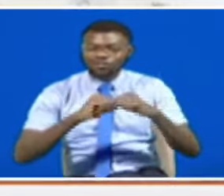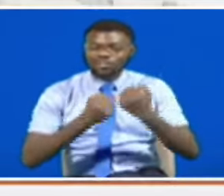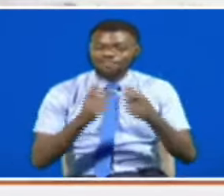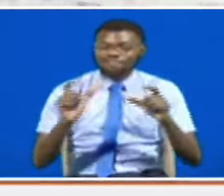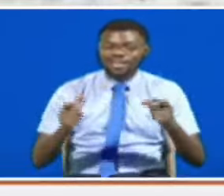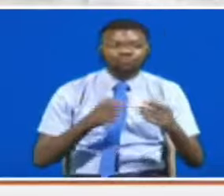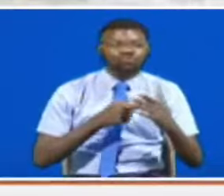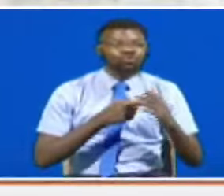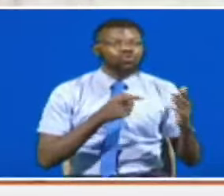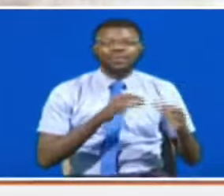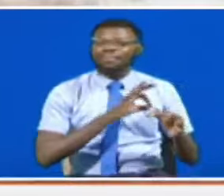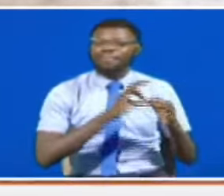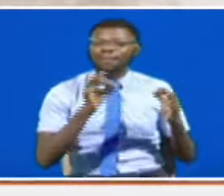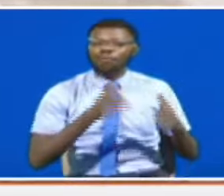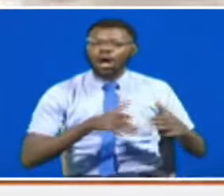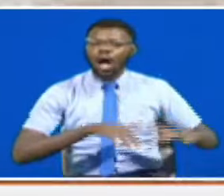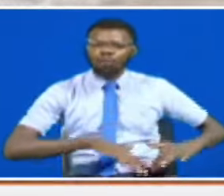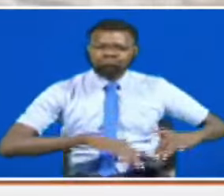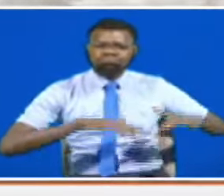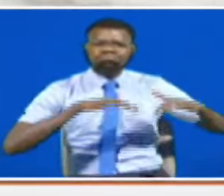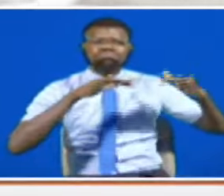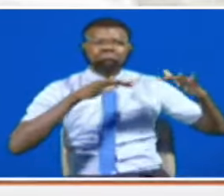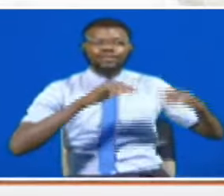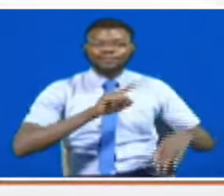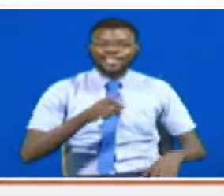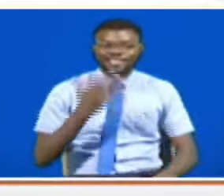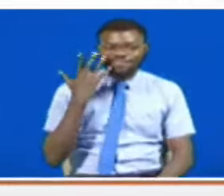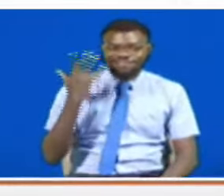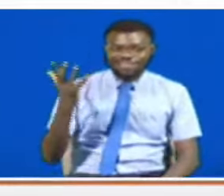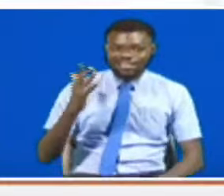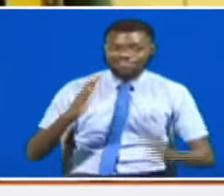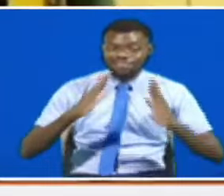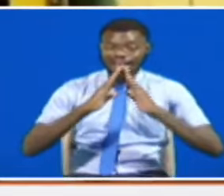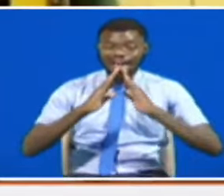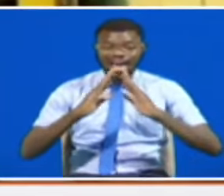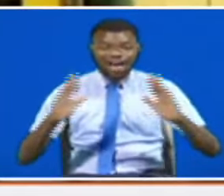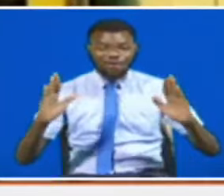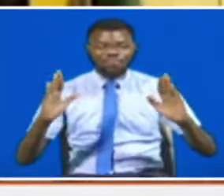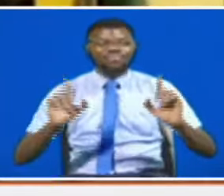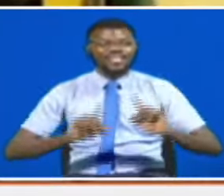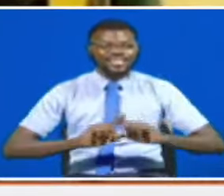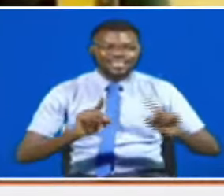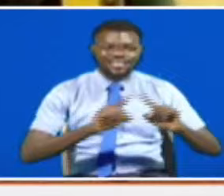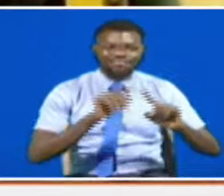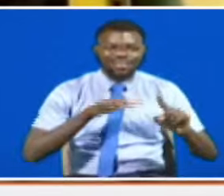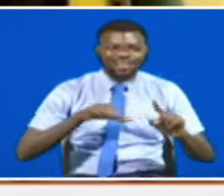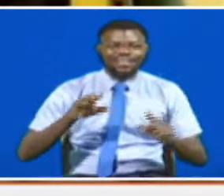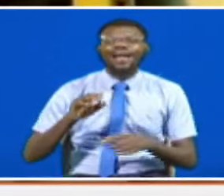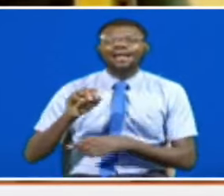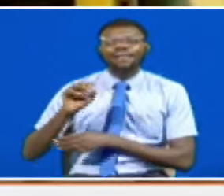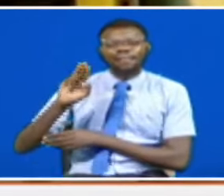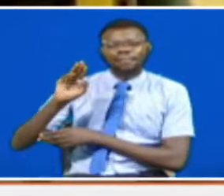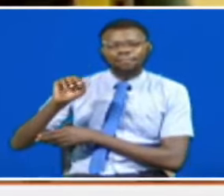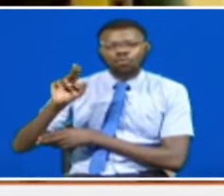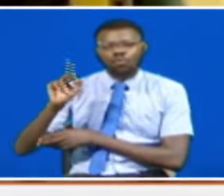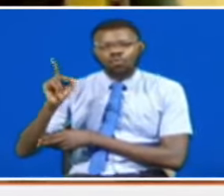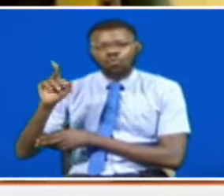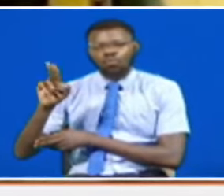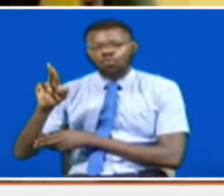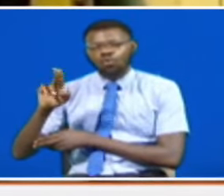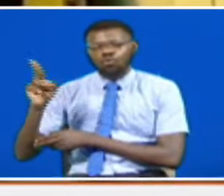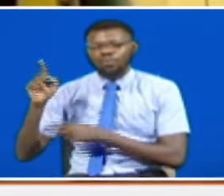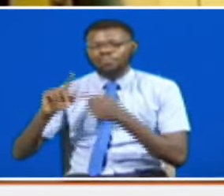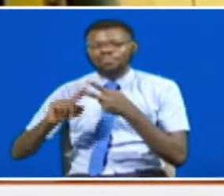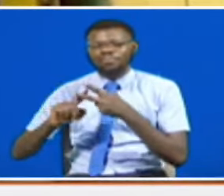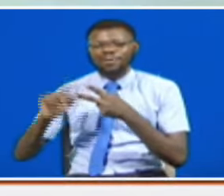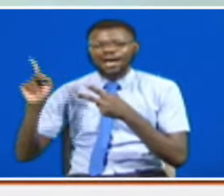flooded expressway and about 1,500 households affected in different areas of Mukuru, Kayole, Madare, Kibera,